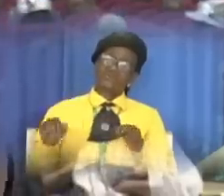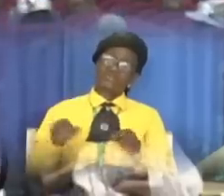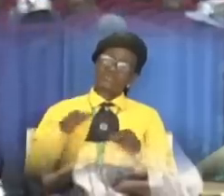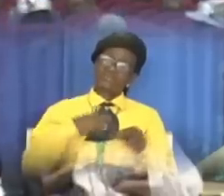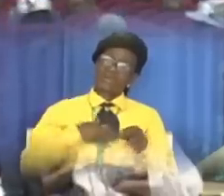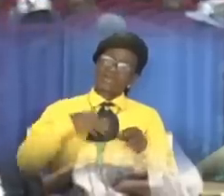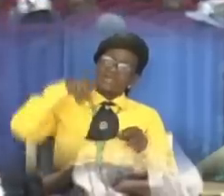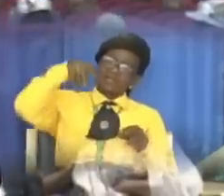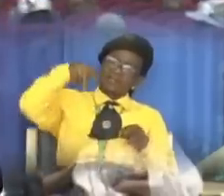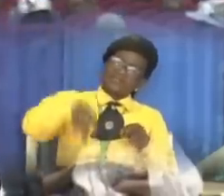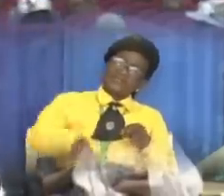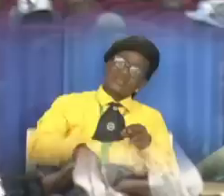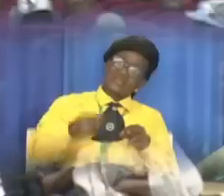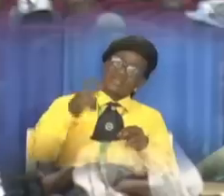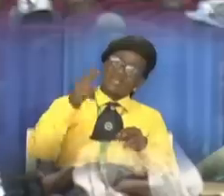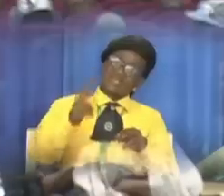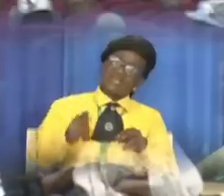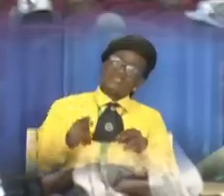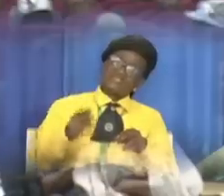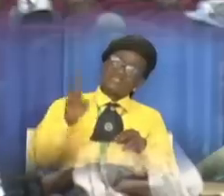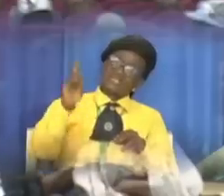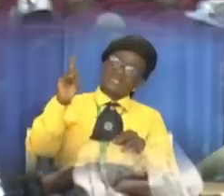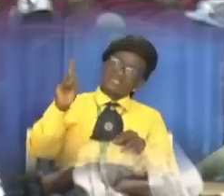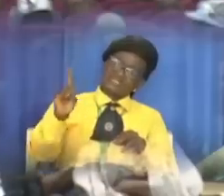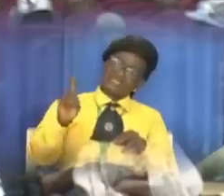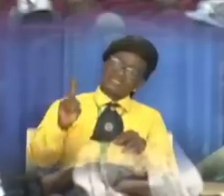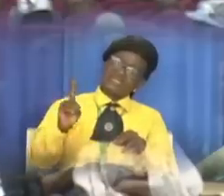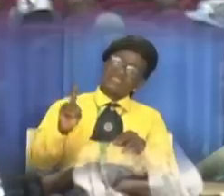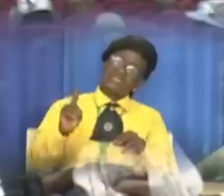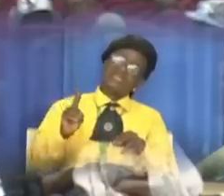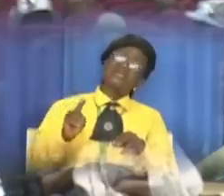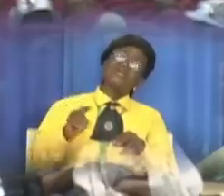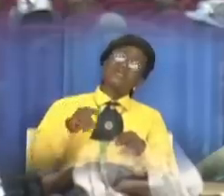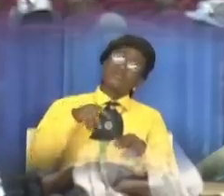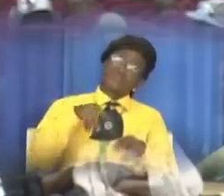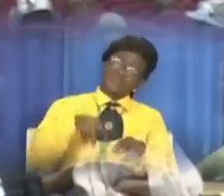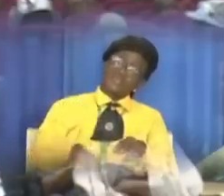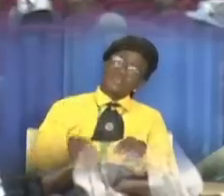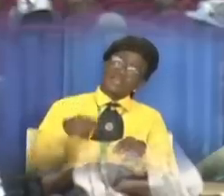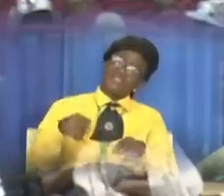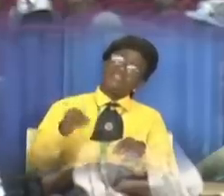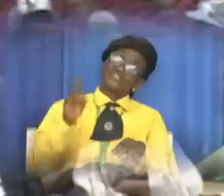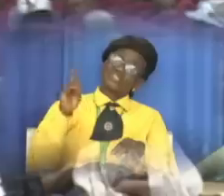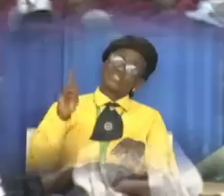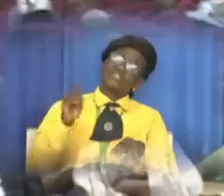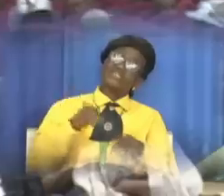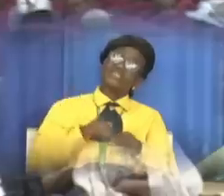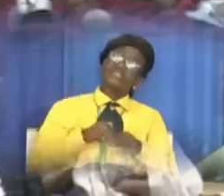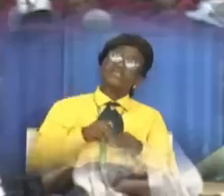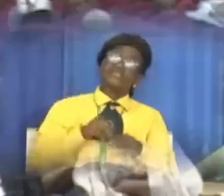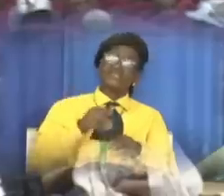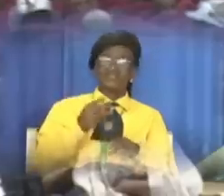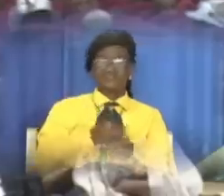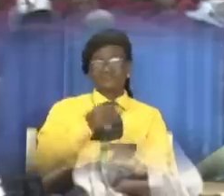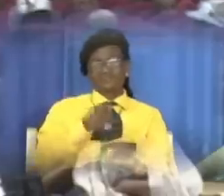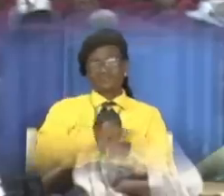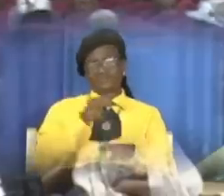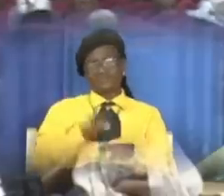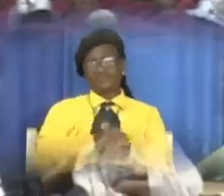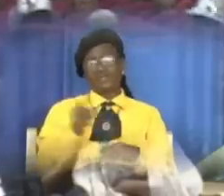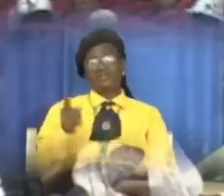and I've told you before, you are doing a PhD in mathematics means you are solving a problem that has not been solved